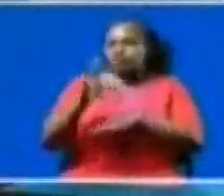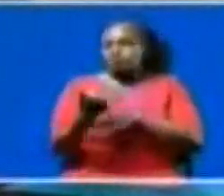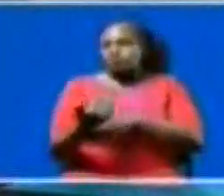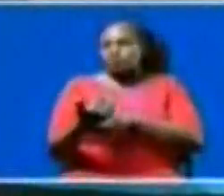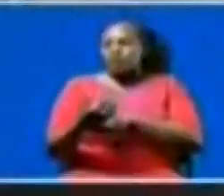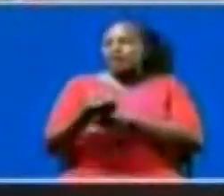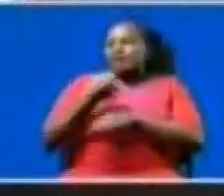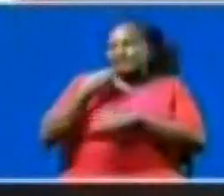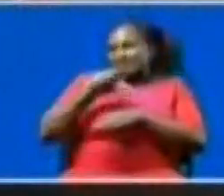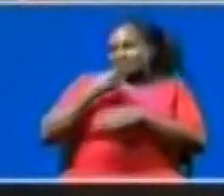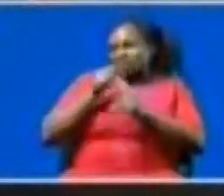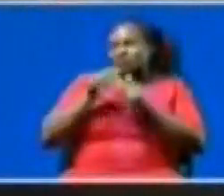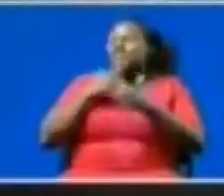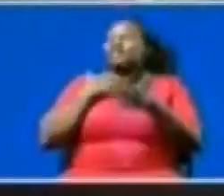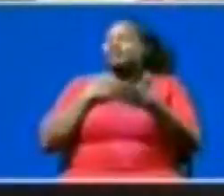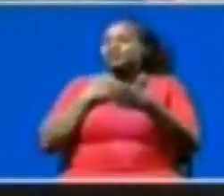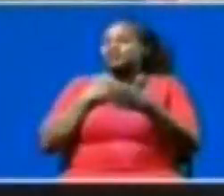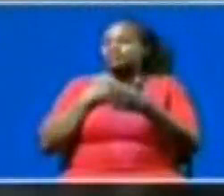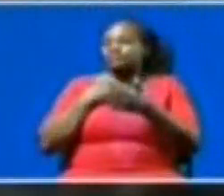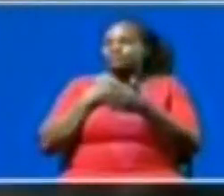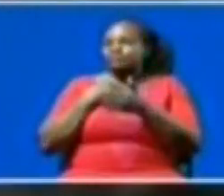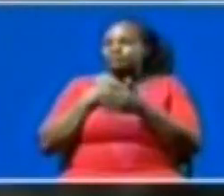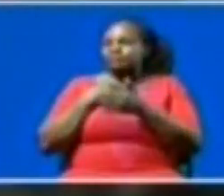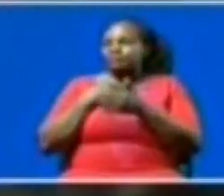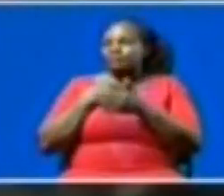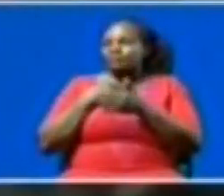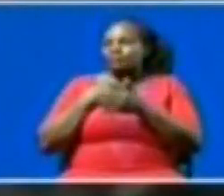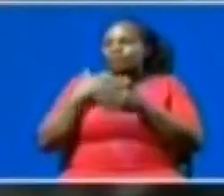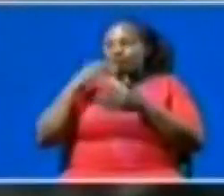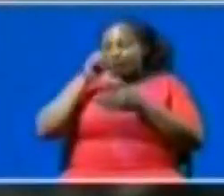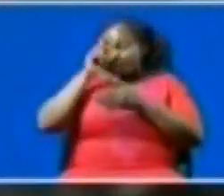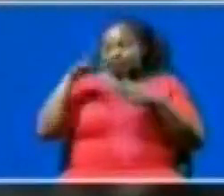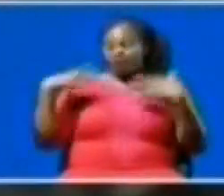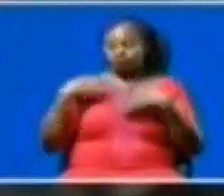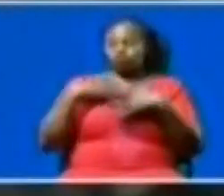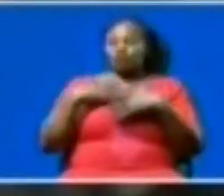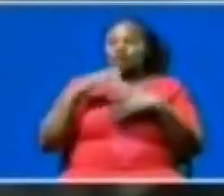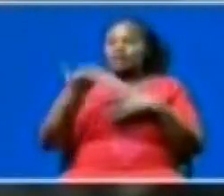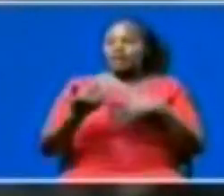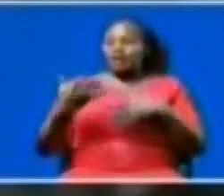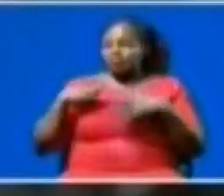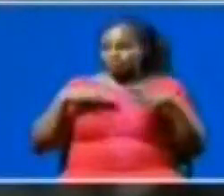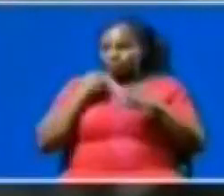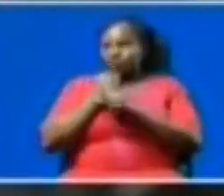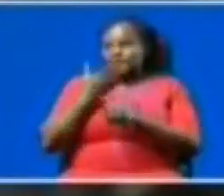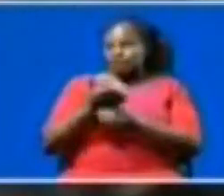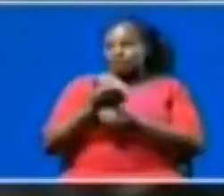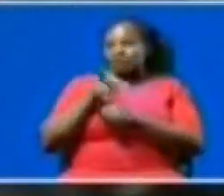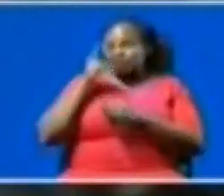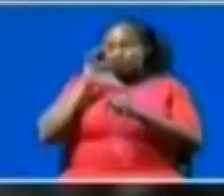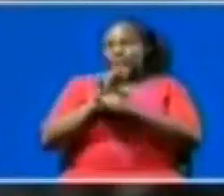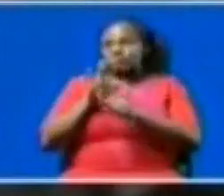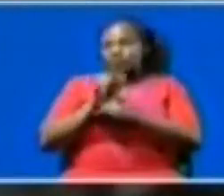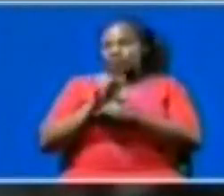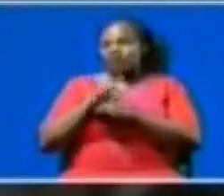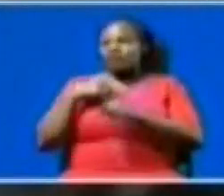children the treatment they so much deserve. It's also really amazing to see young people doing this, because I think most of us have